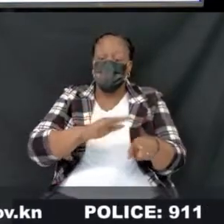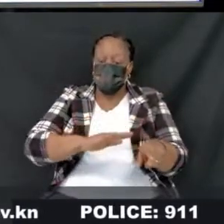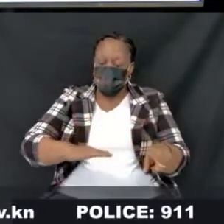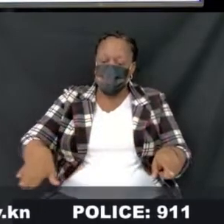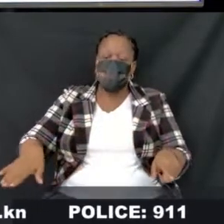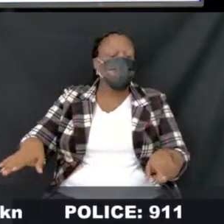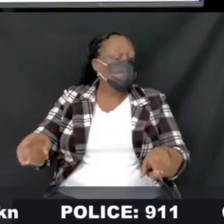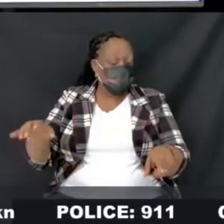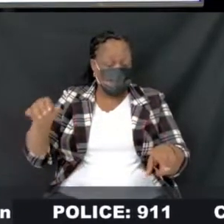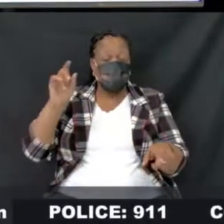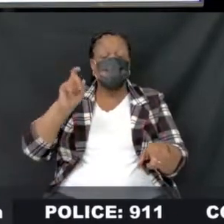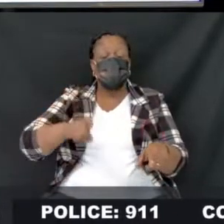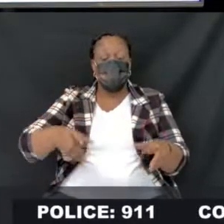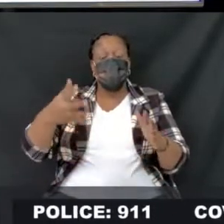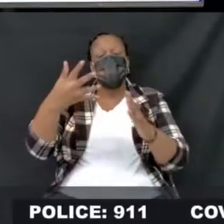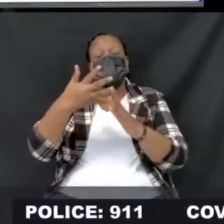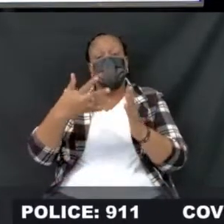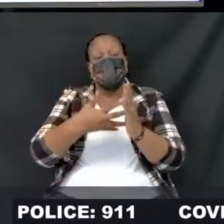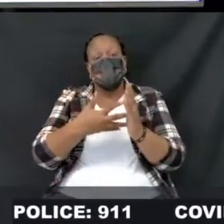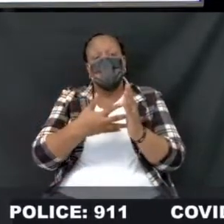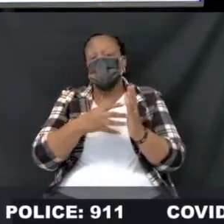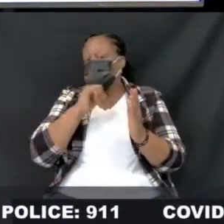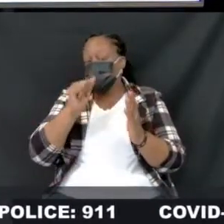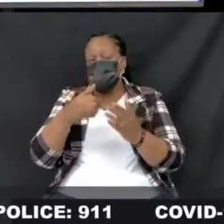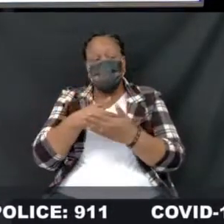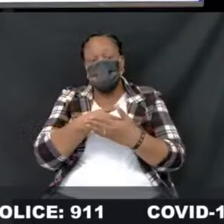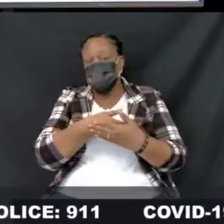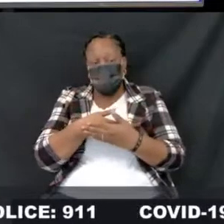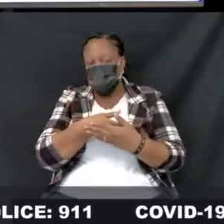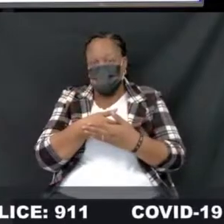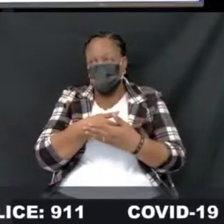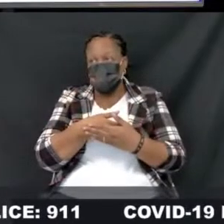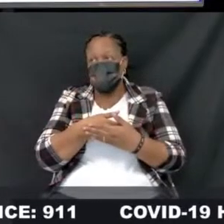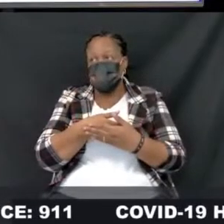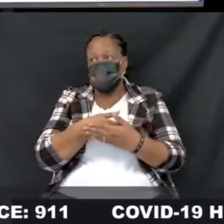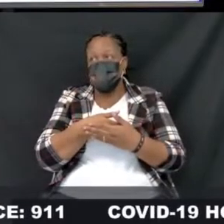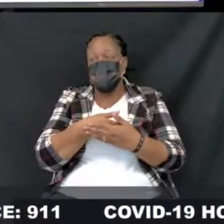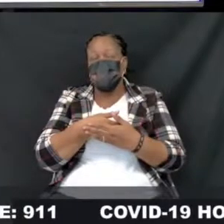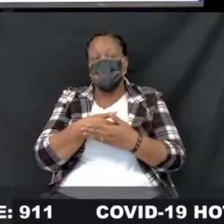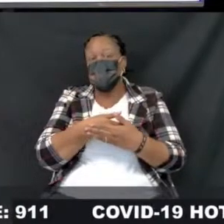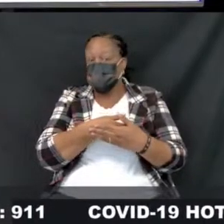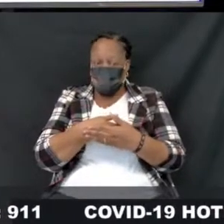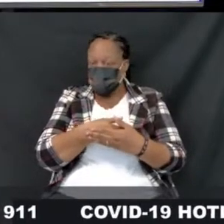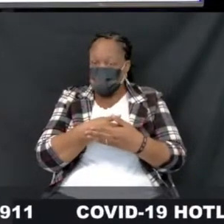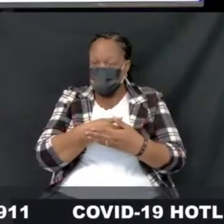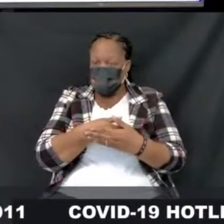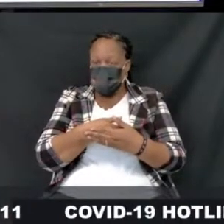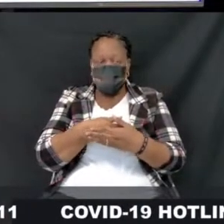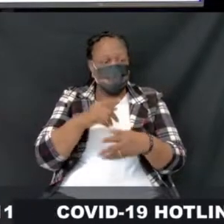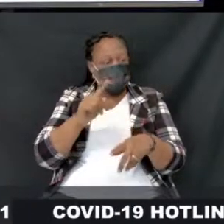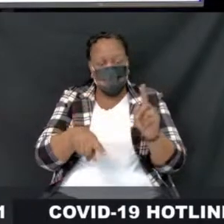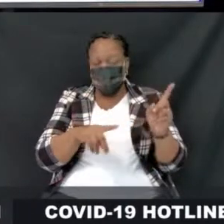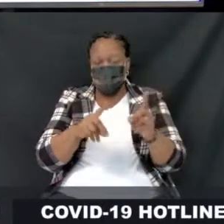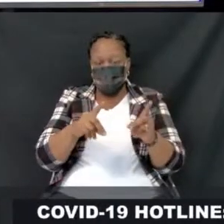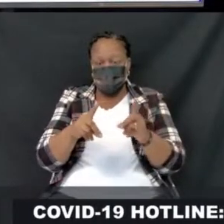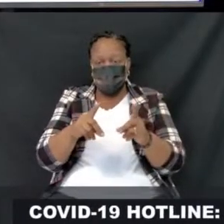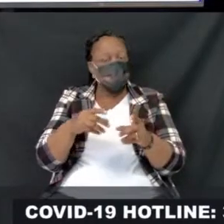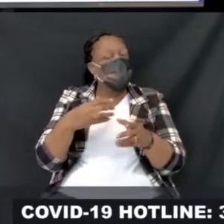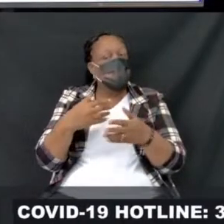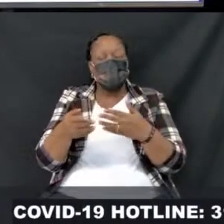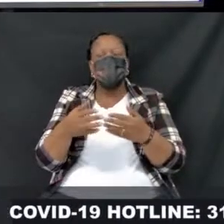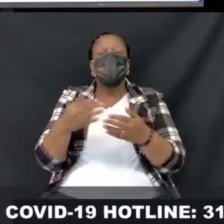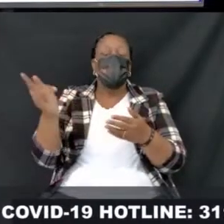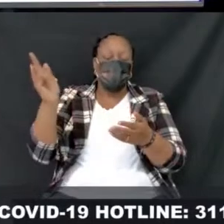provide us a negative RT-PCR test. However, the young children, if they are unable to provide same, they can come in under